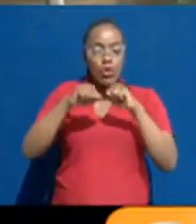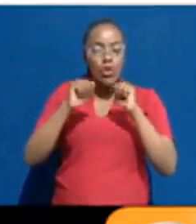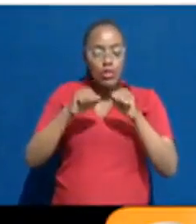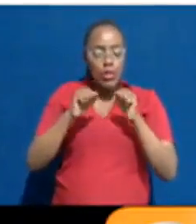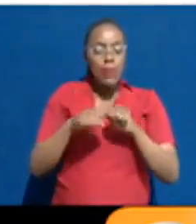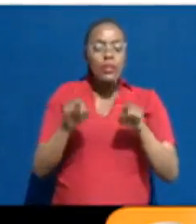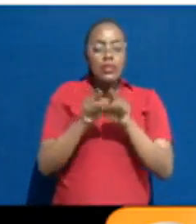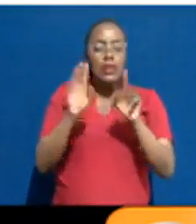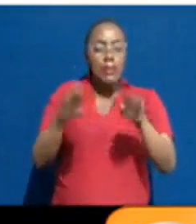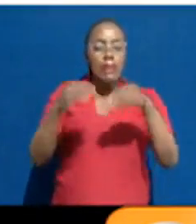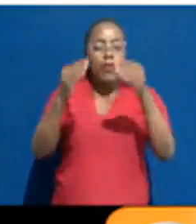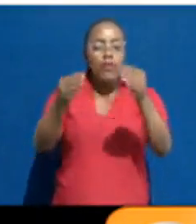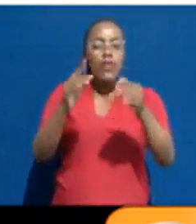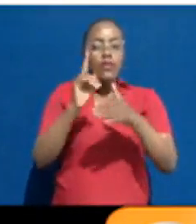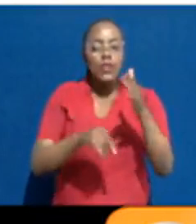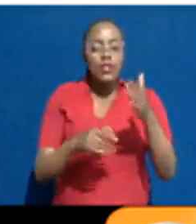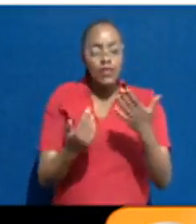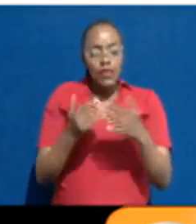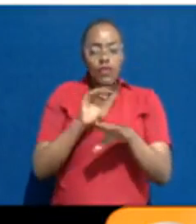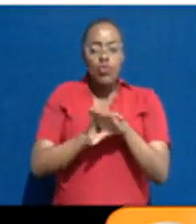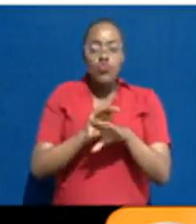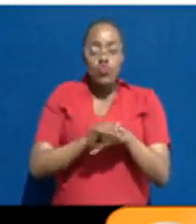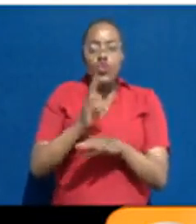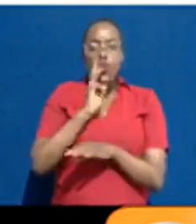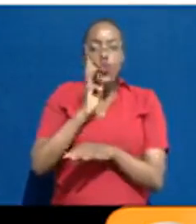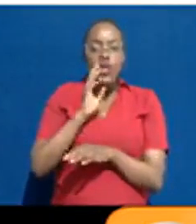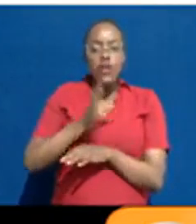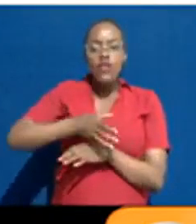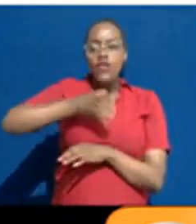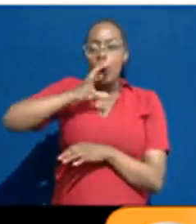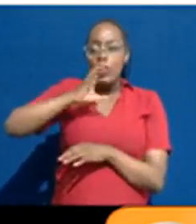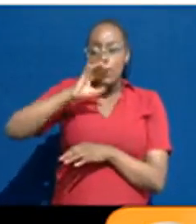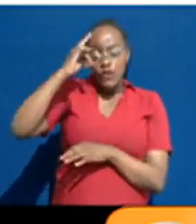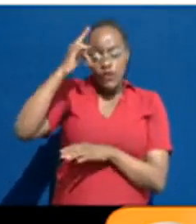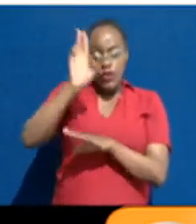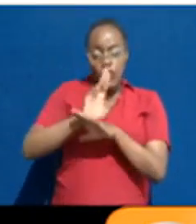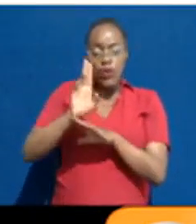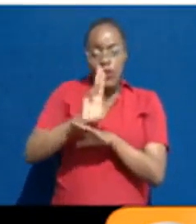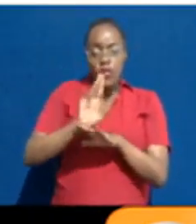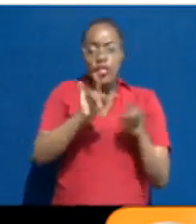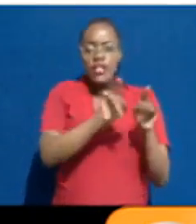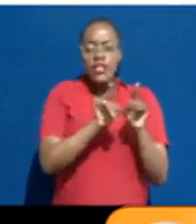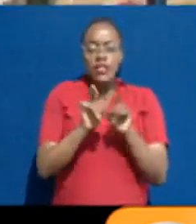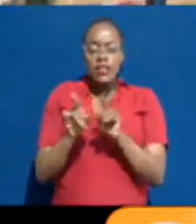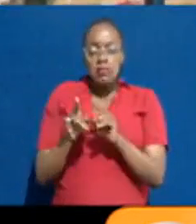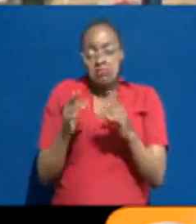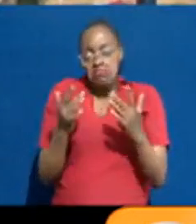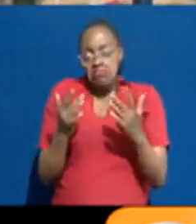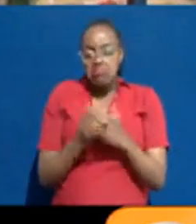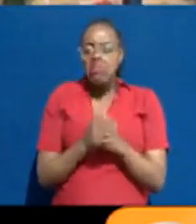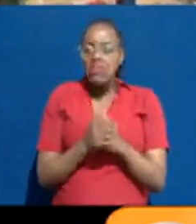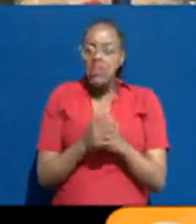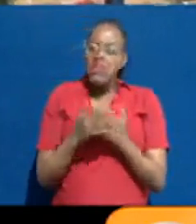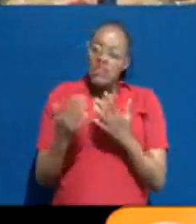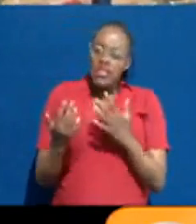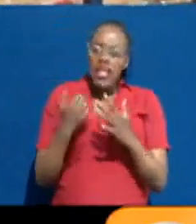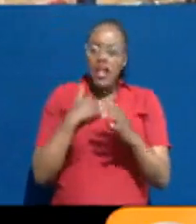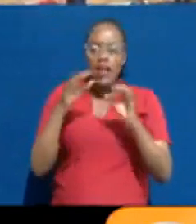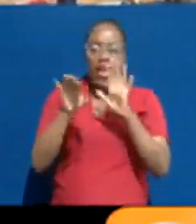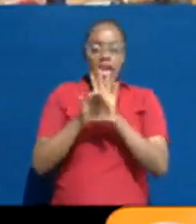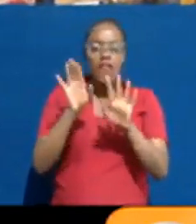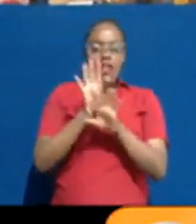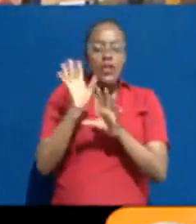to provide good drinking water anyway for use. So quite an array of